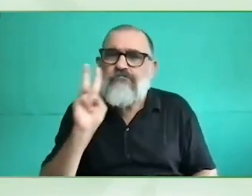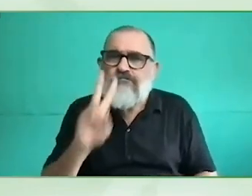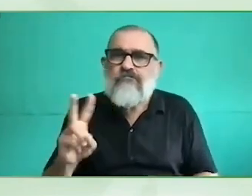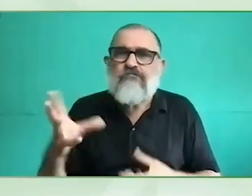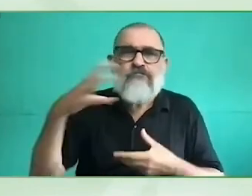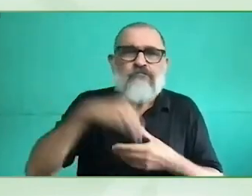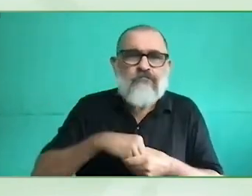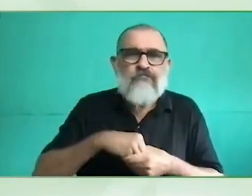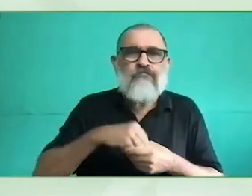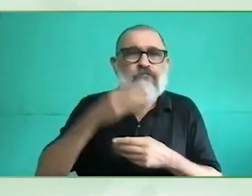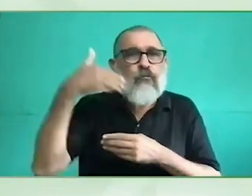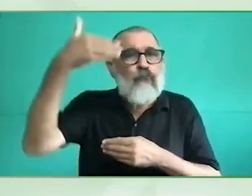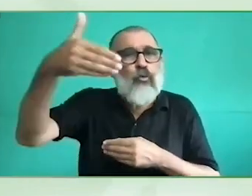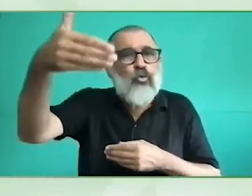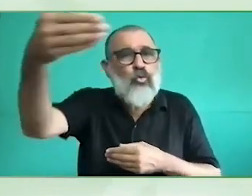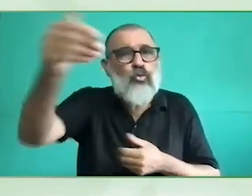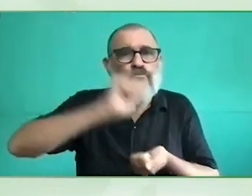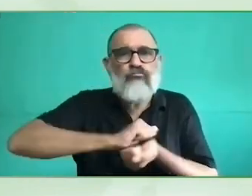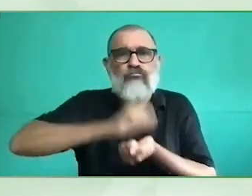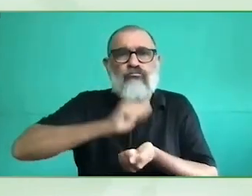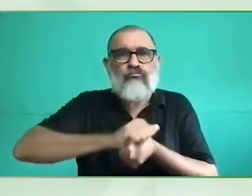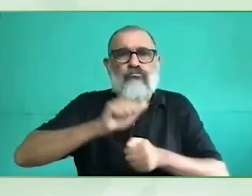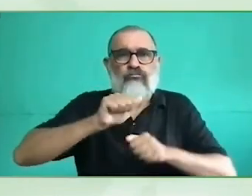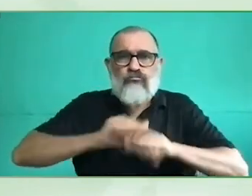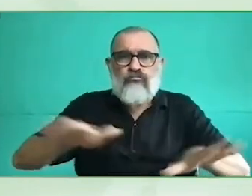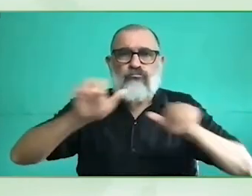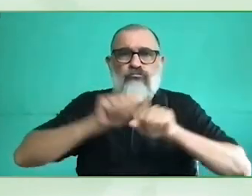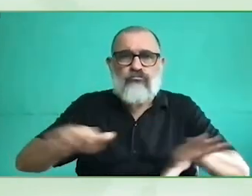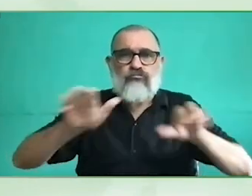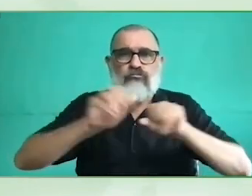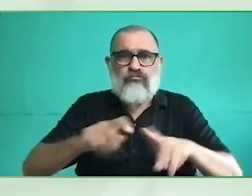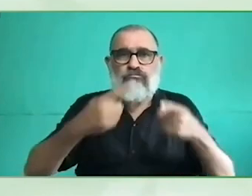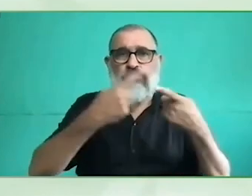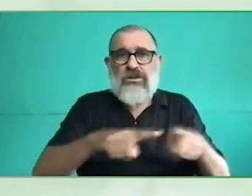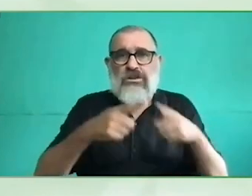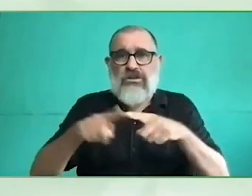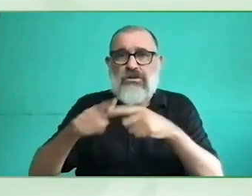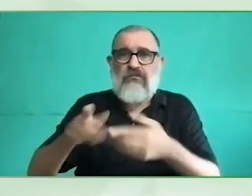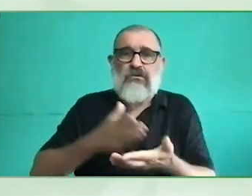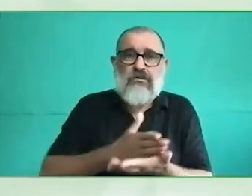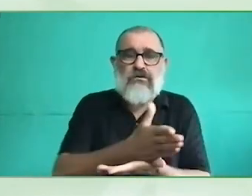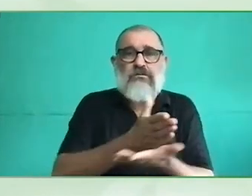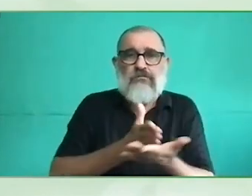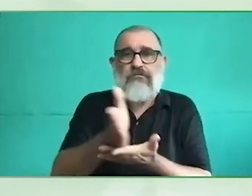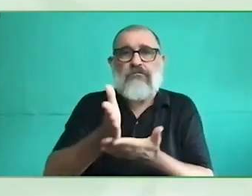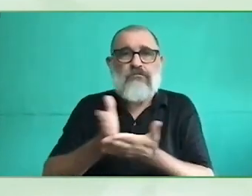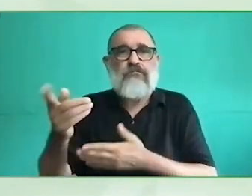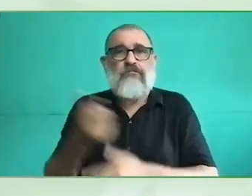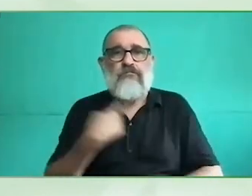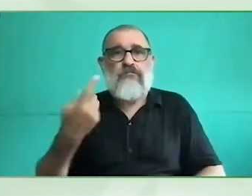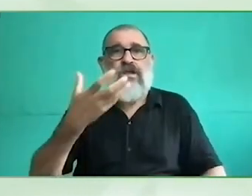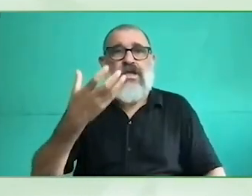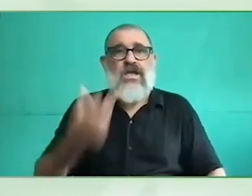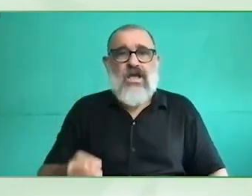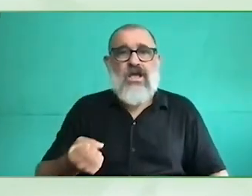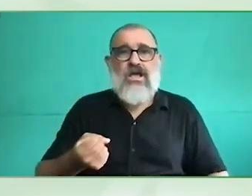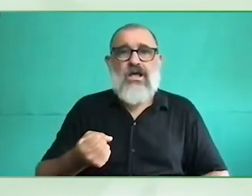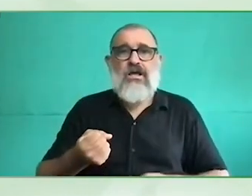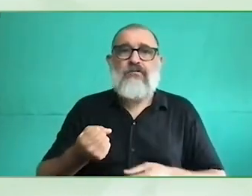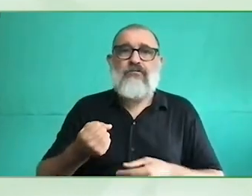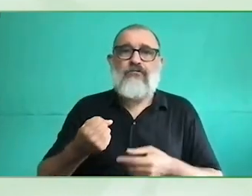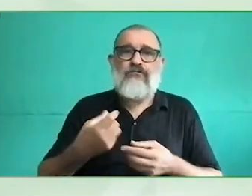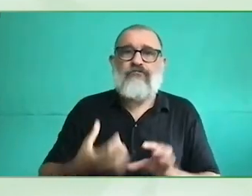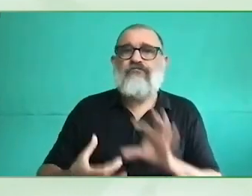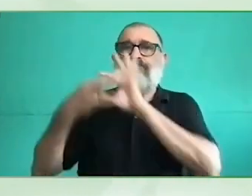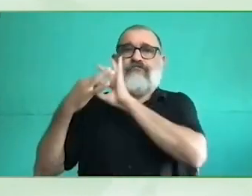in a different way than we have had to do it in the past. But it was amazing